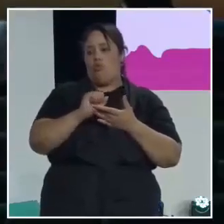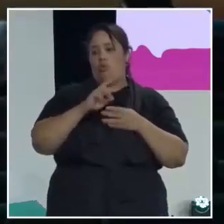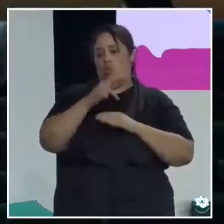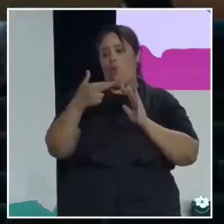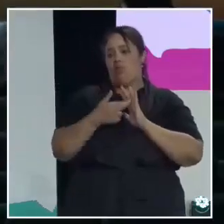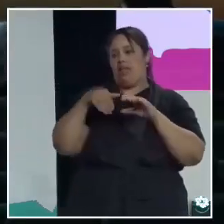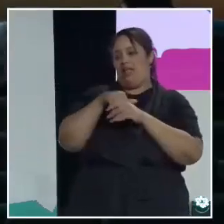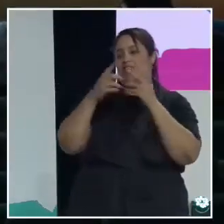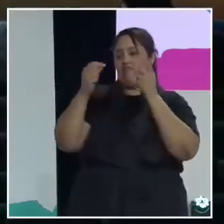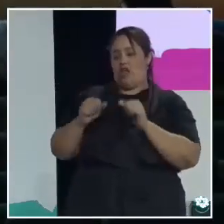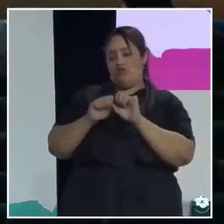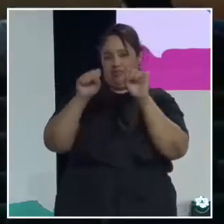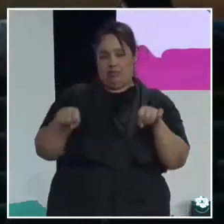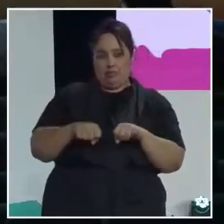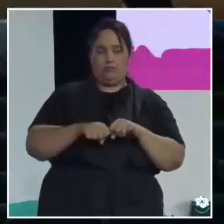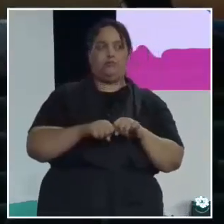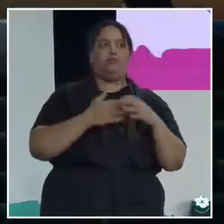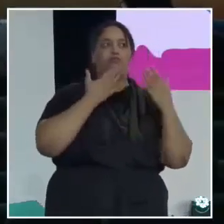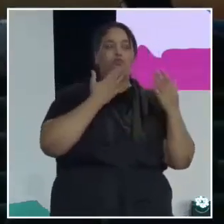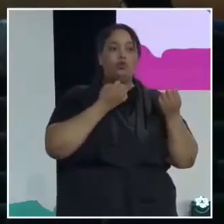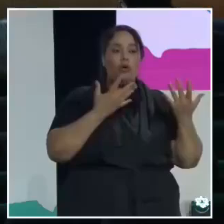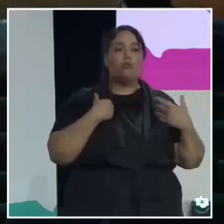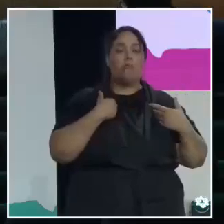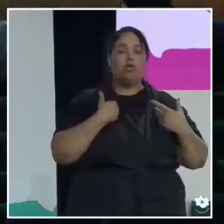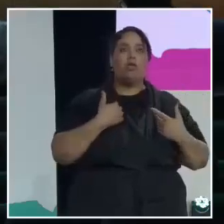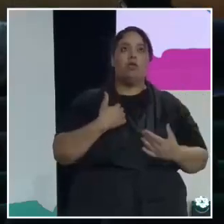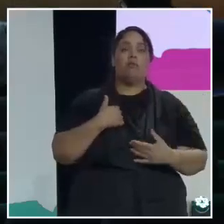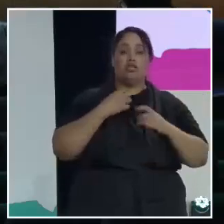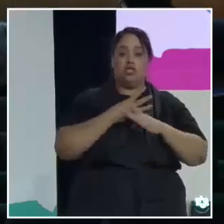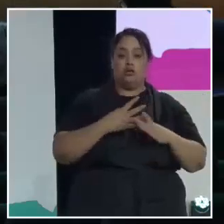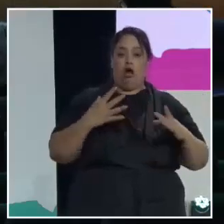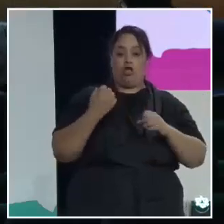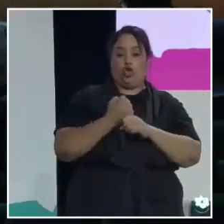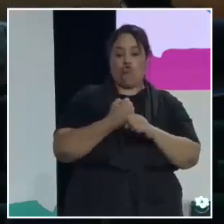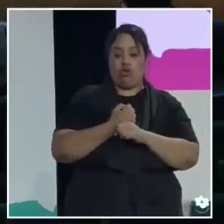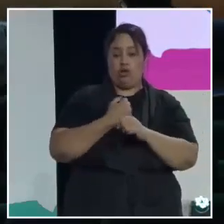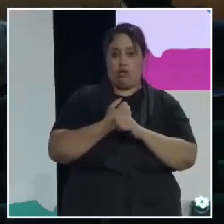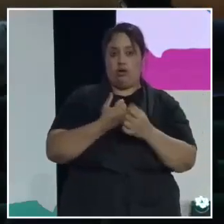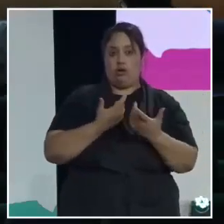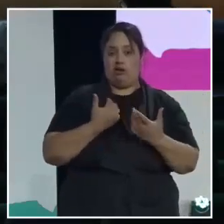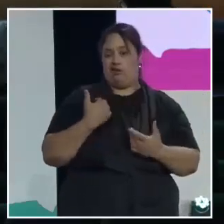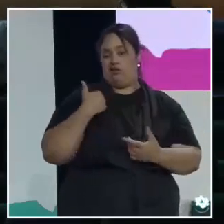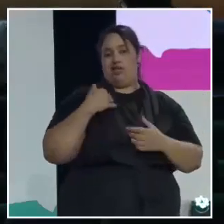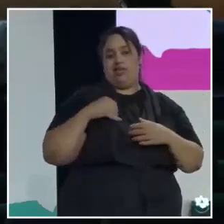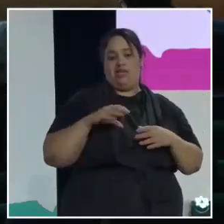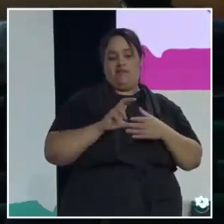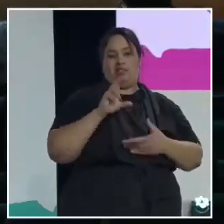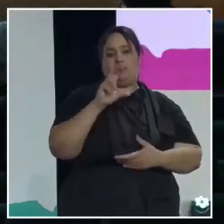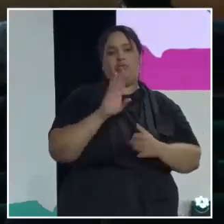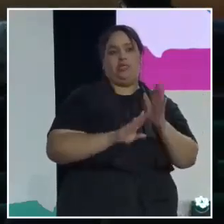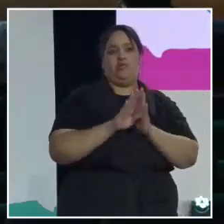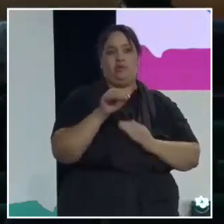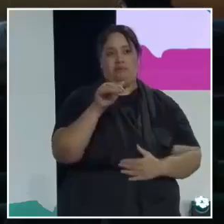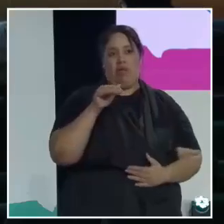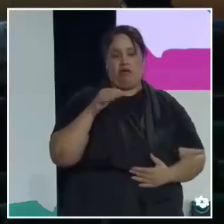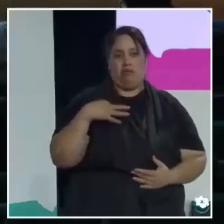much. I had the privilege to start my career in National Development Bank and to end up in multilateral.